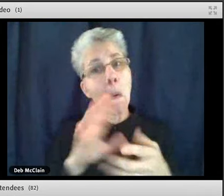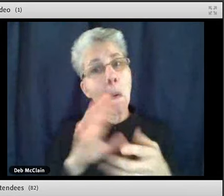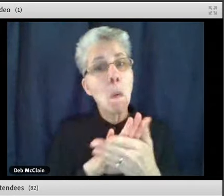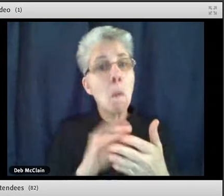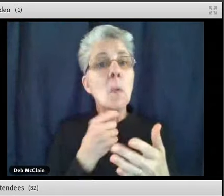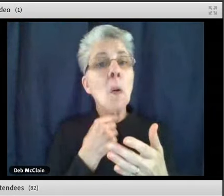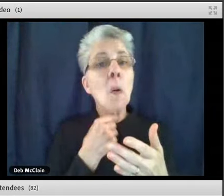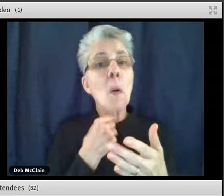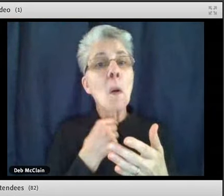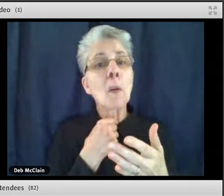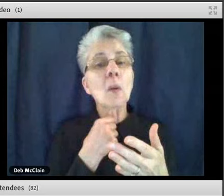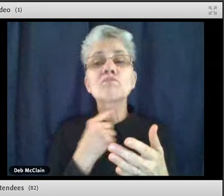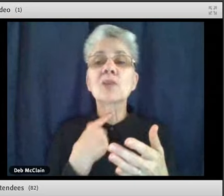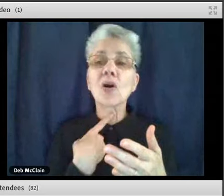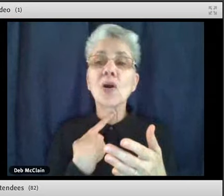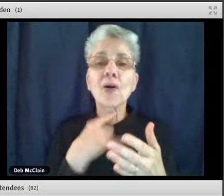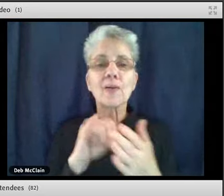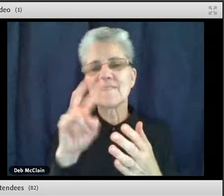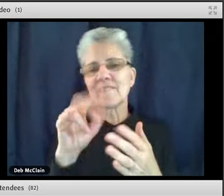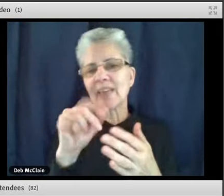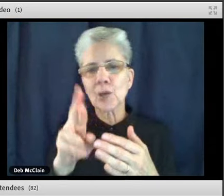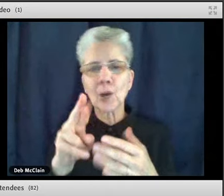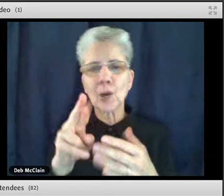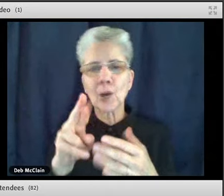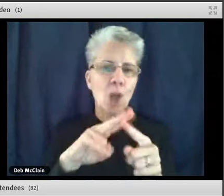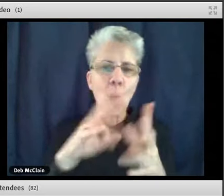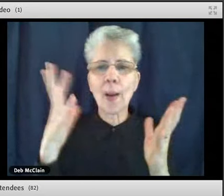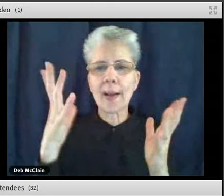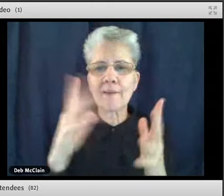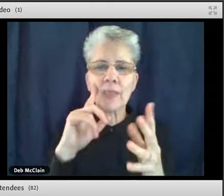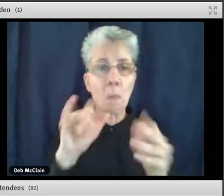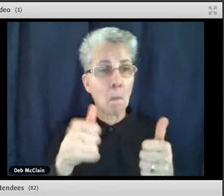here that we kind of went through quickly.